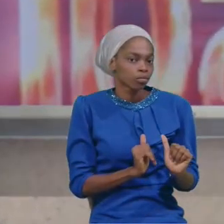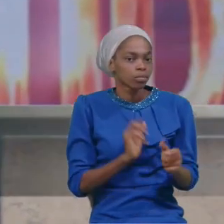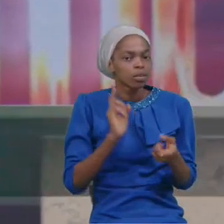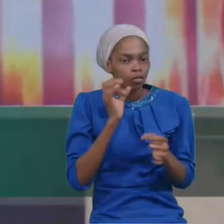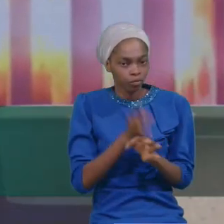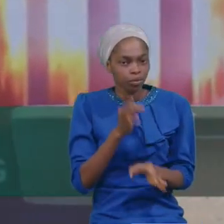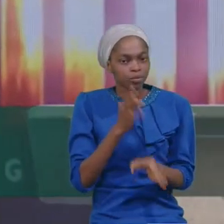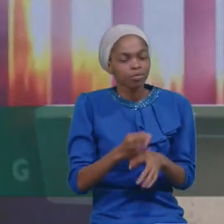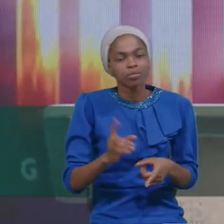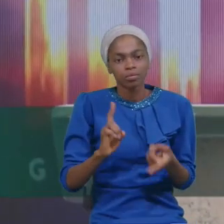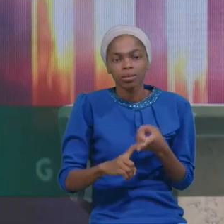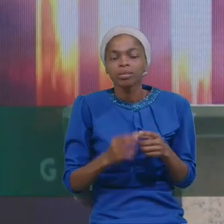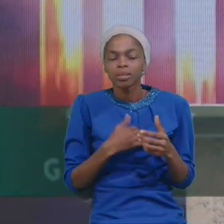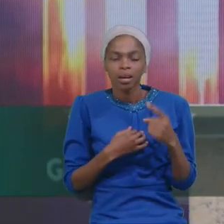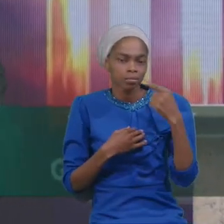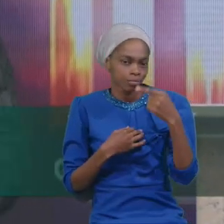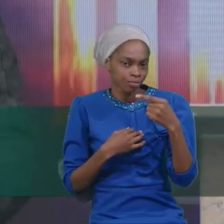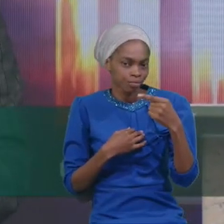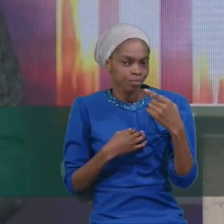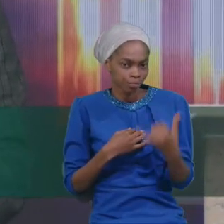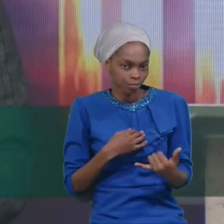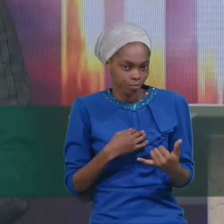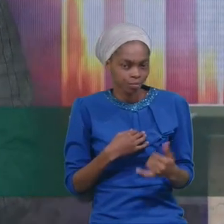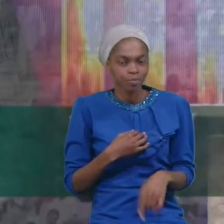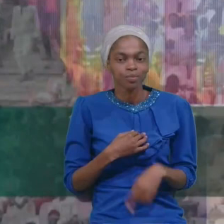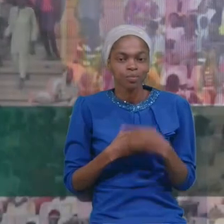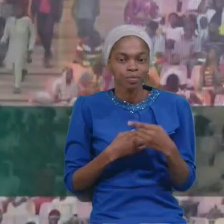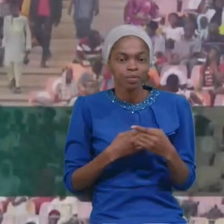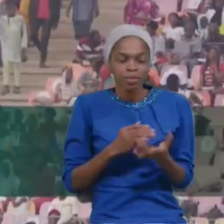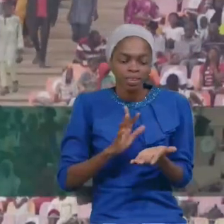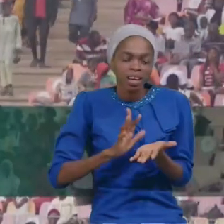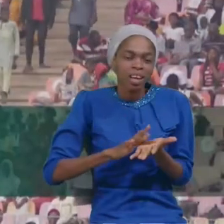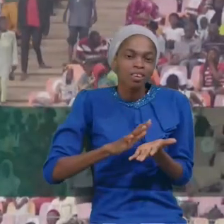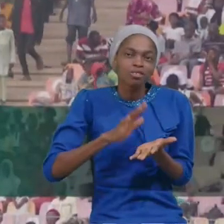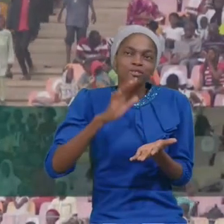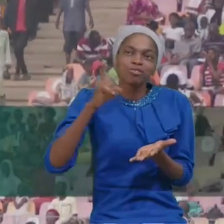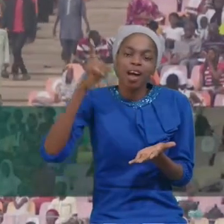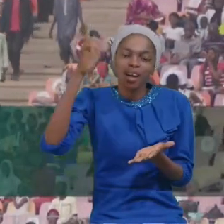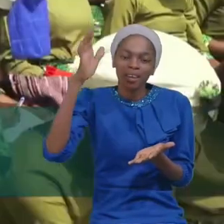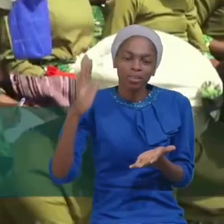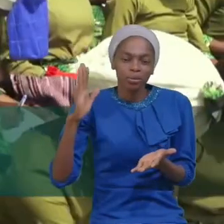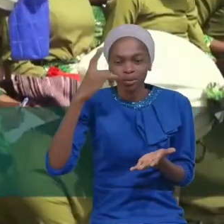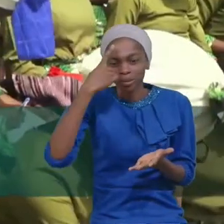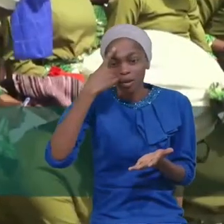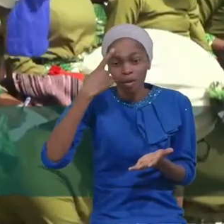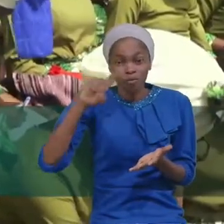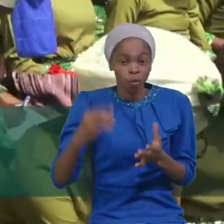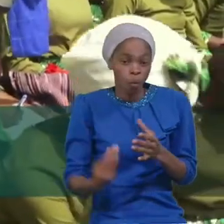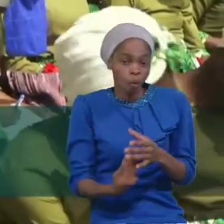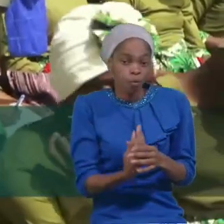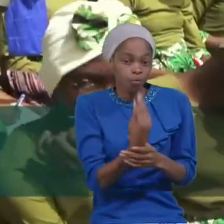God for growing goodness and gifts. Glorify God